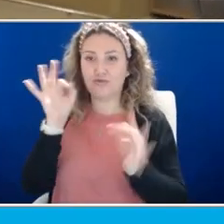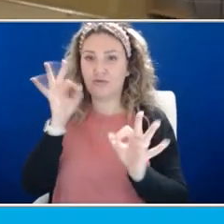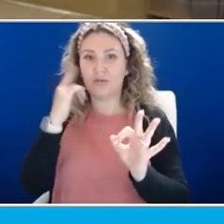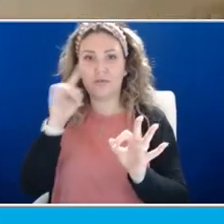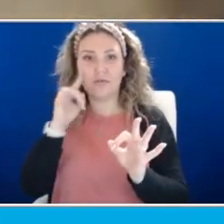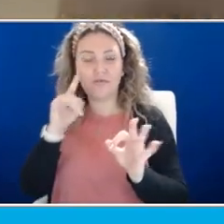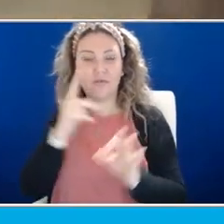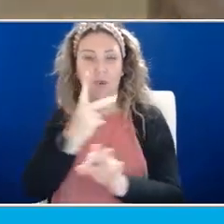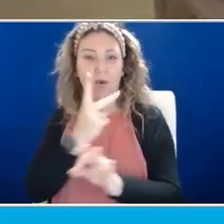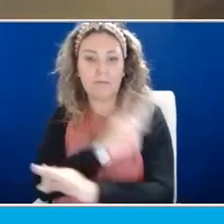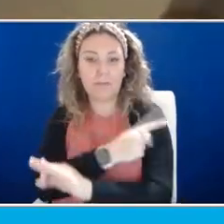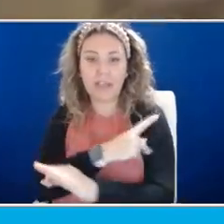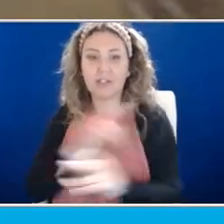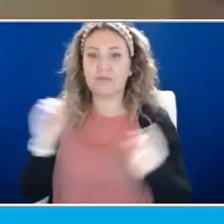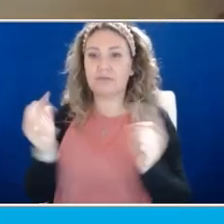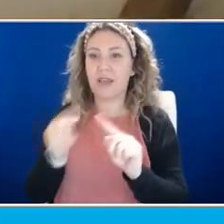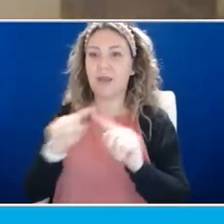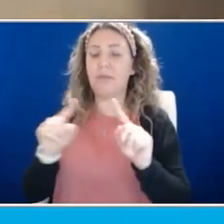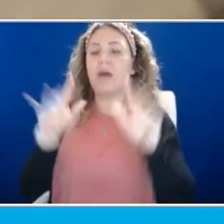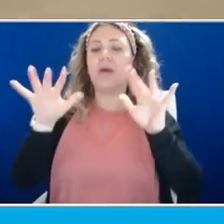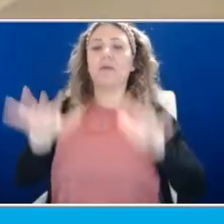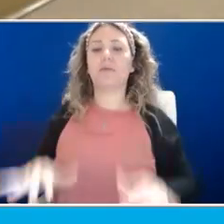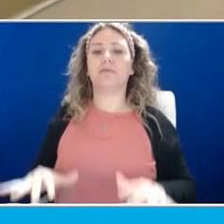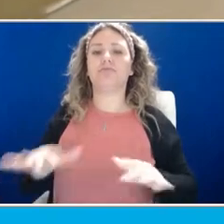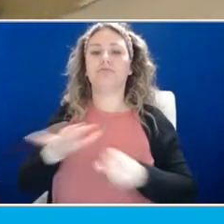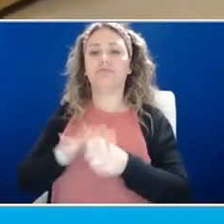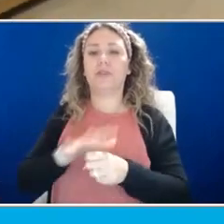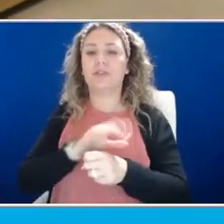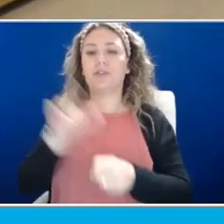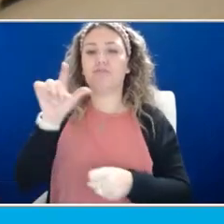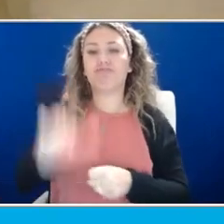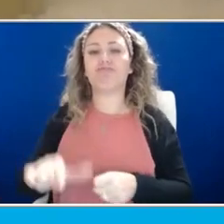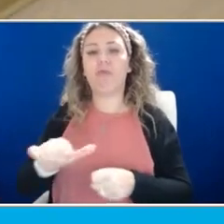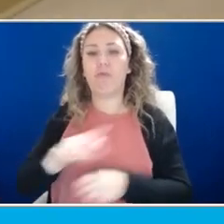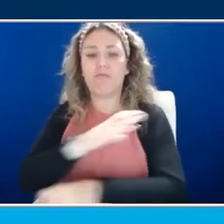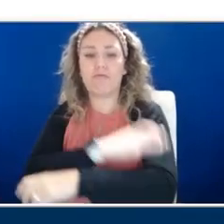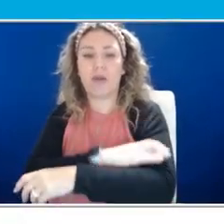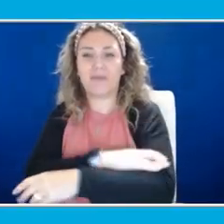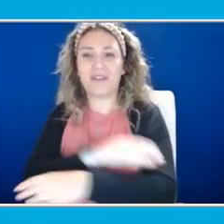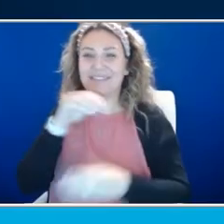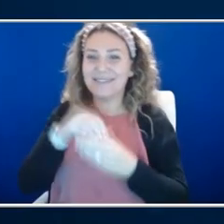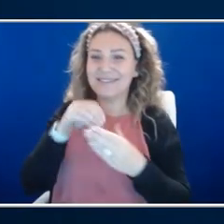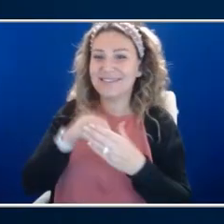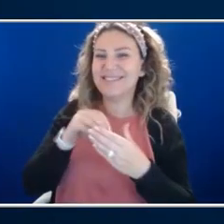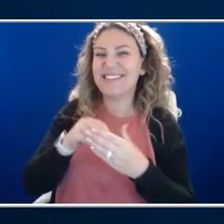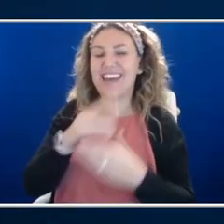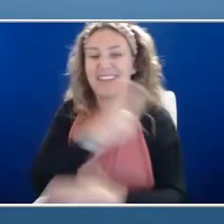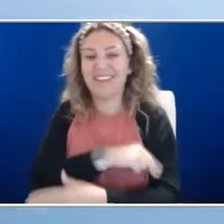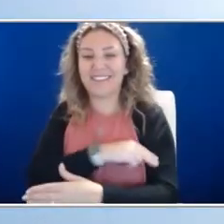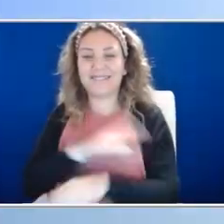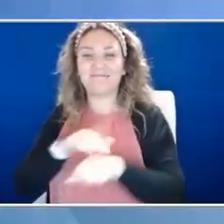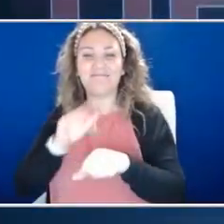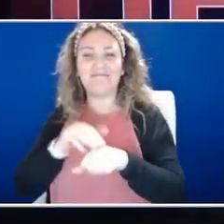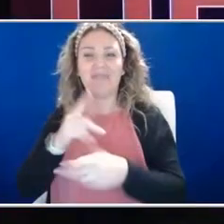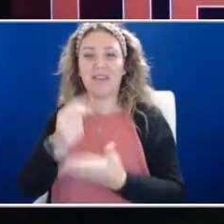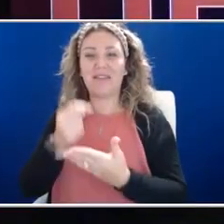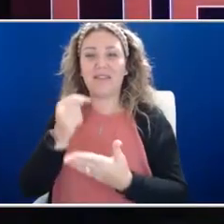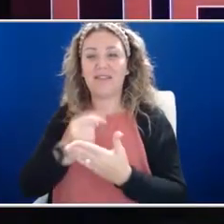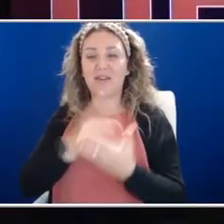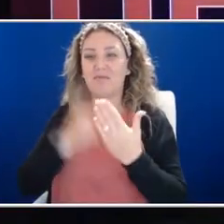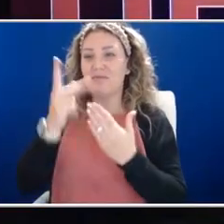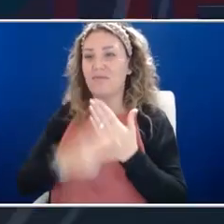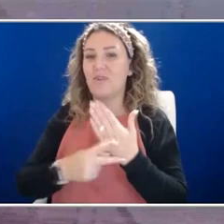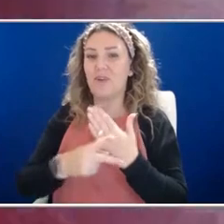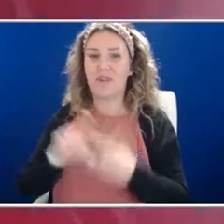way to ease stress and lower blood pressure. We'll take you inside the hospital's pet therapy program Thursday at 8. Coming up Thursday on